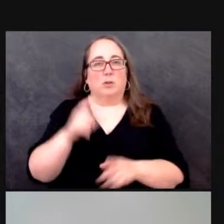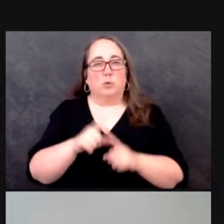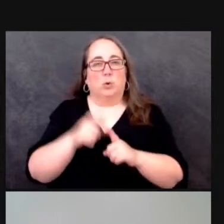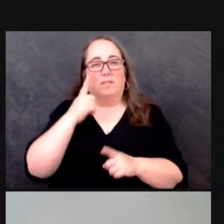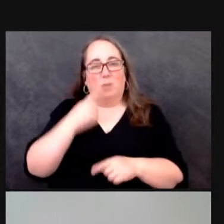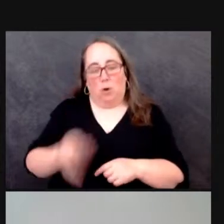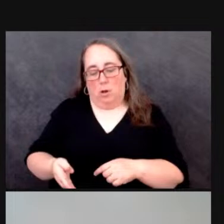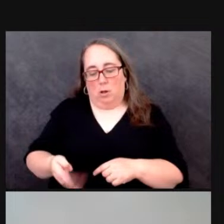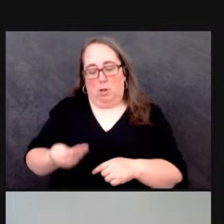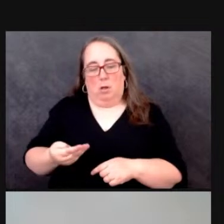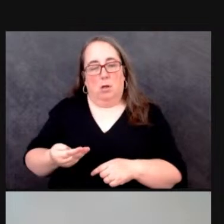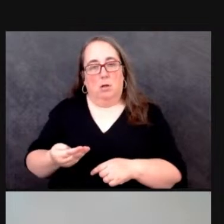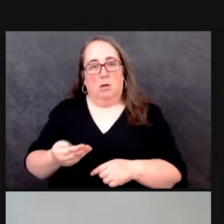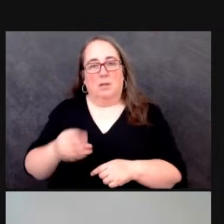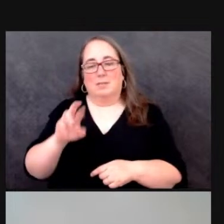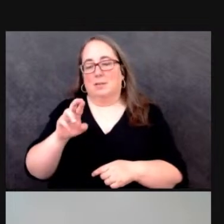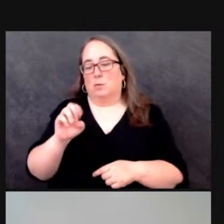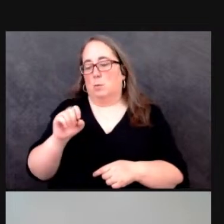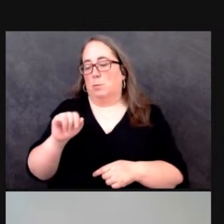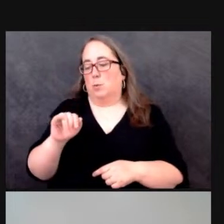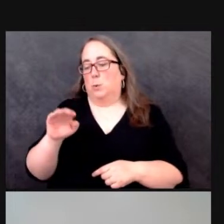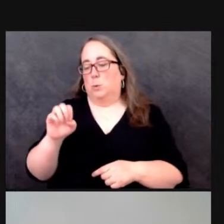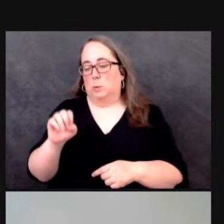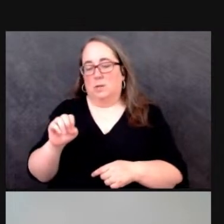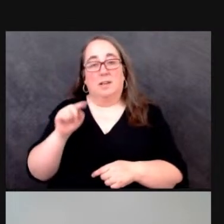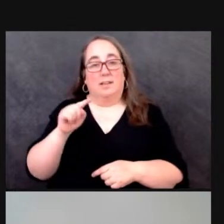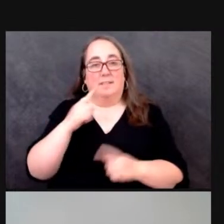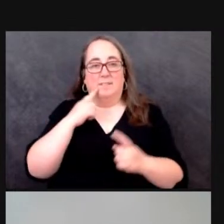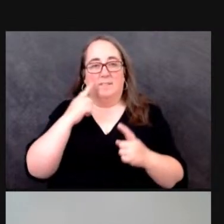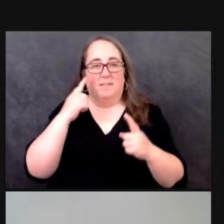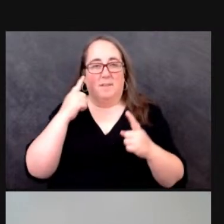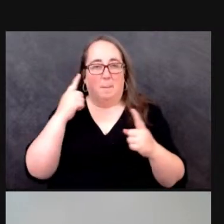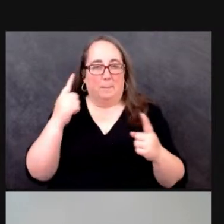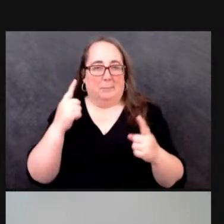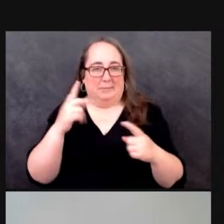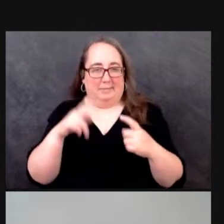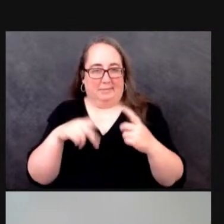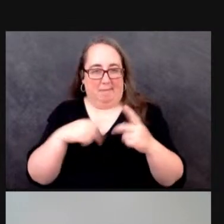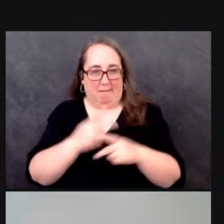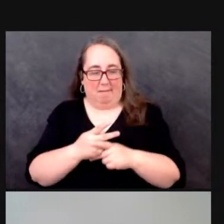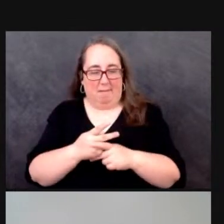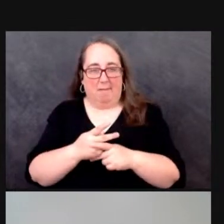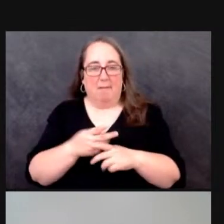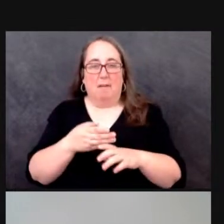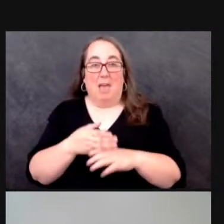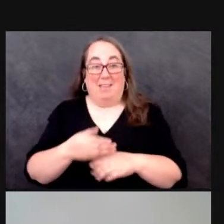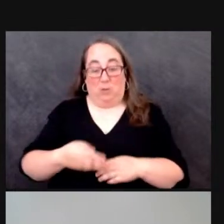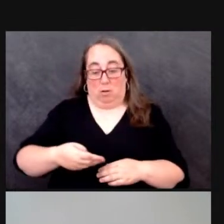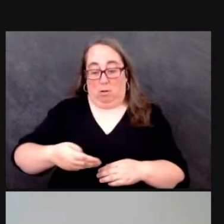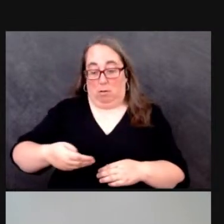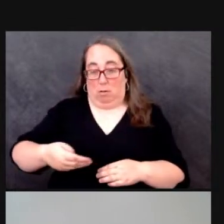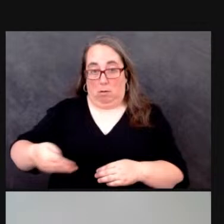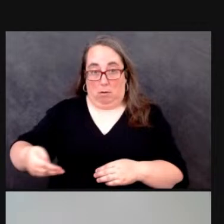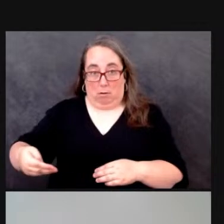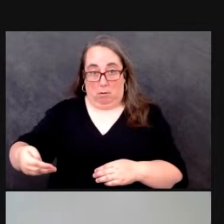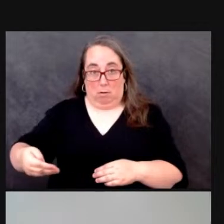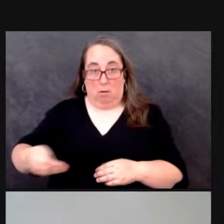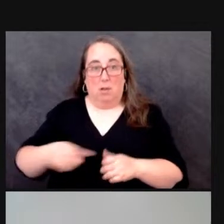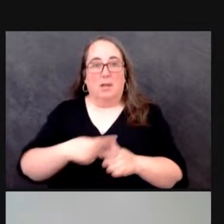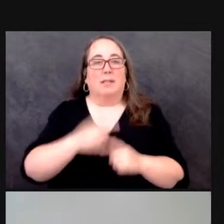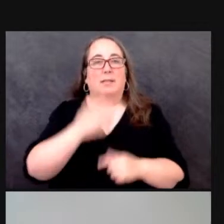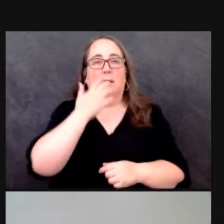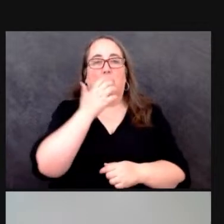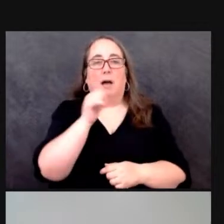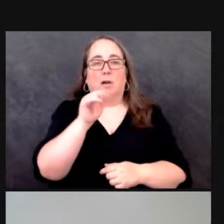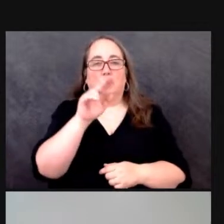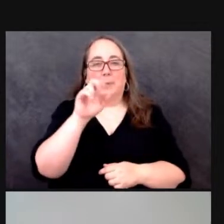hence the name of this famous Kirk pattern. Once the basic design is raised, hot pitch from southern pines is